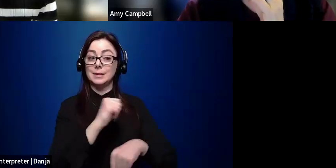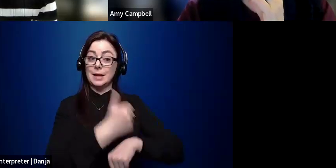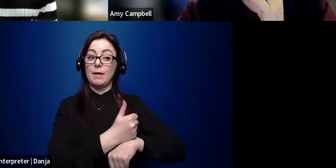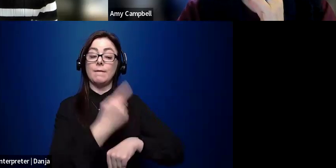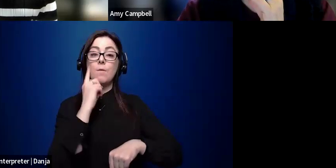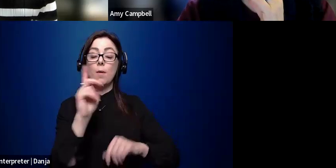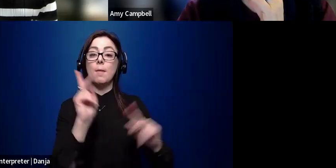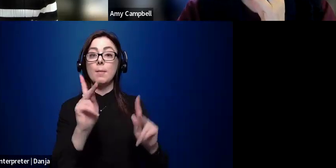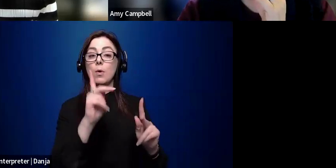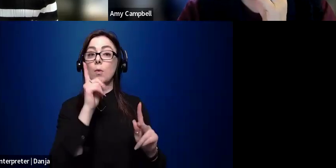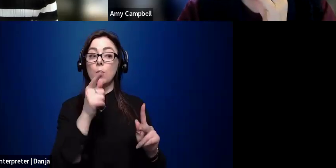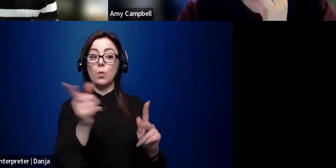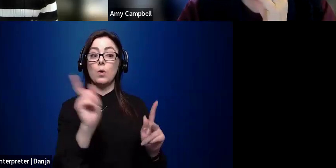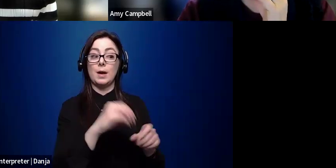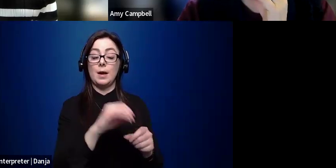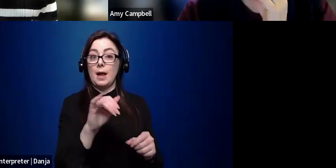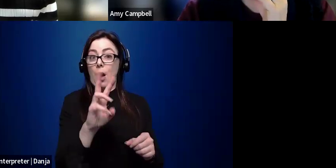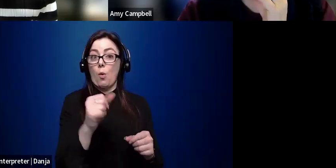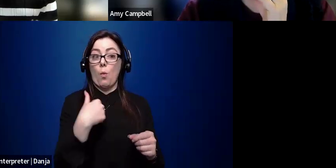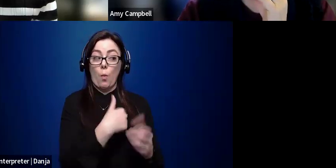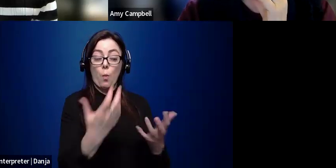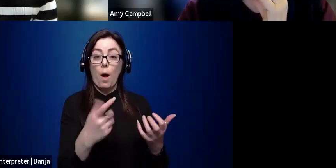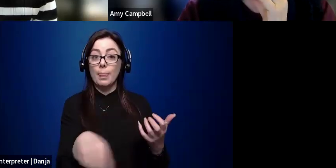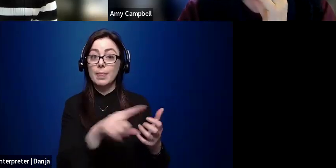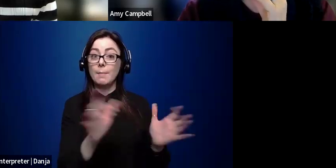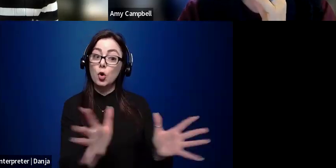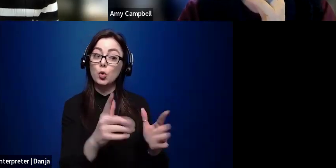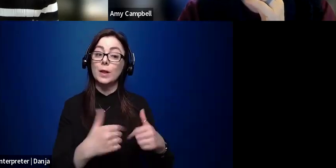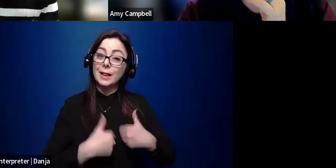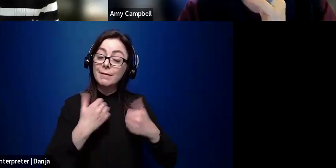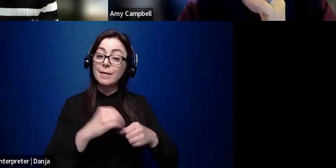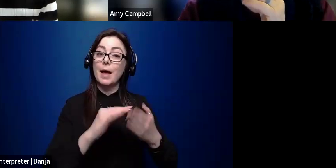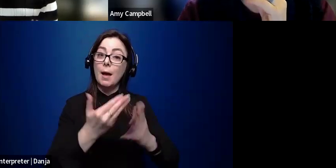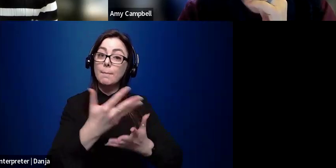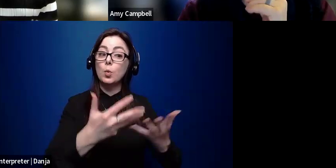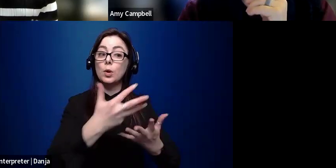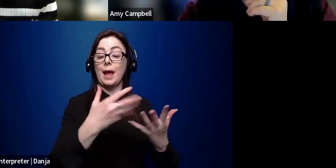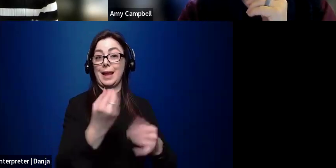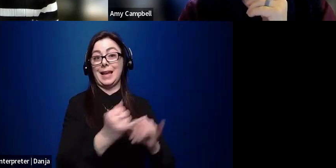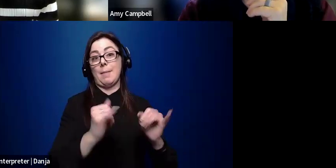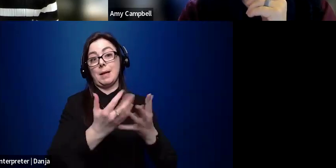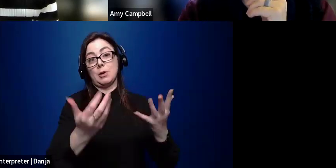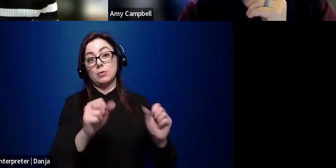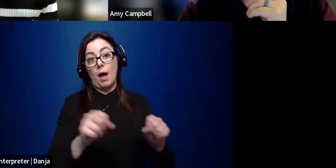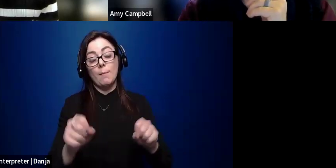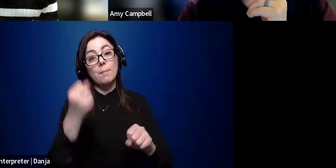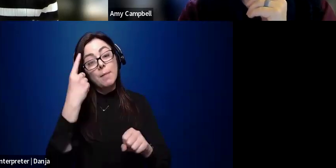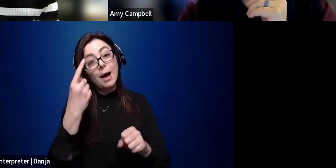want to have living in the community and living as independently as possible, but that requires Medicaid